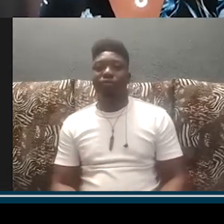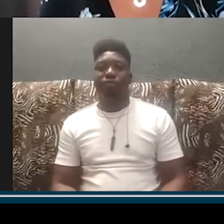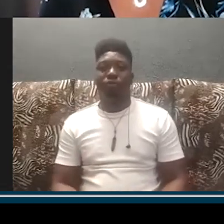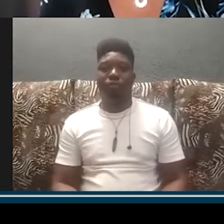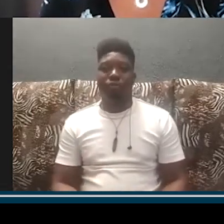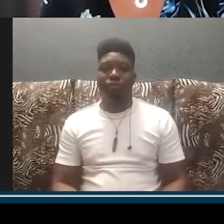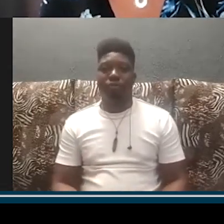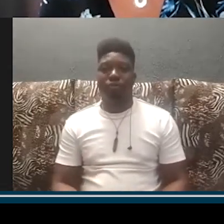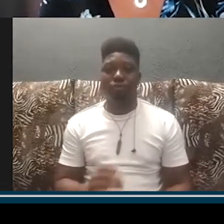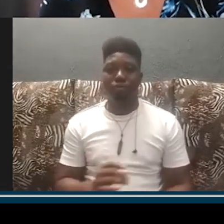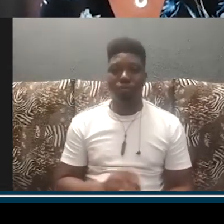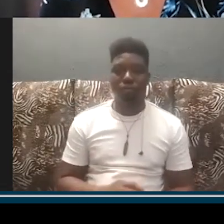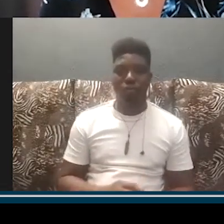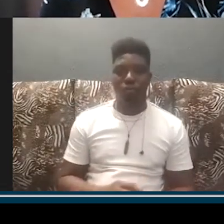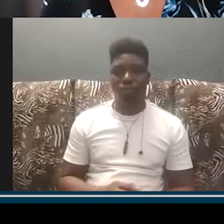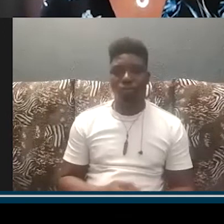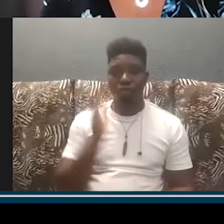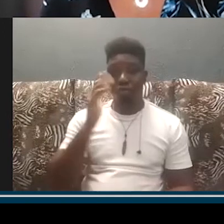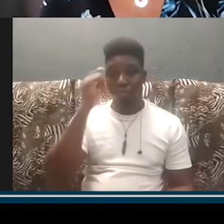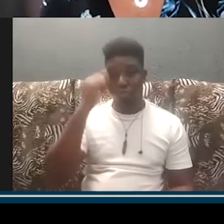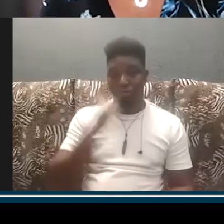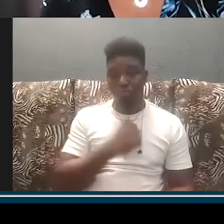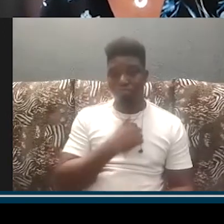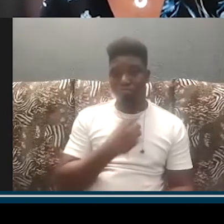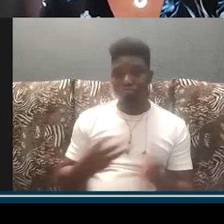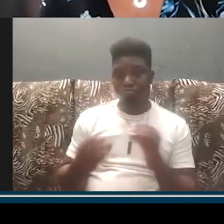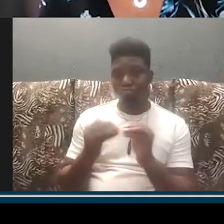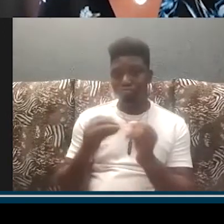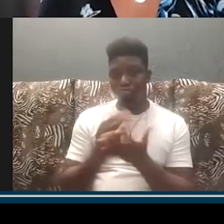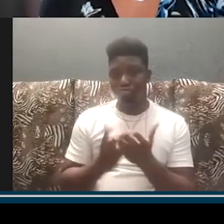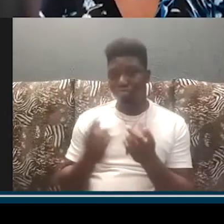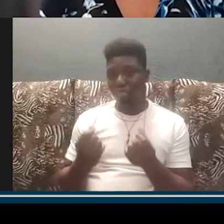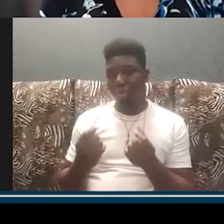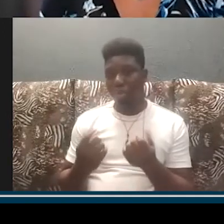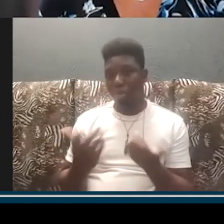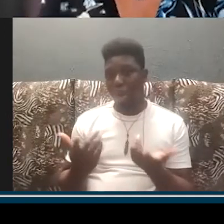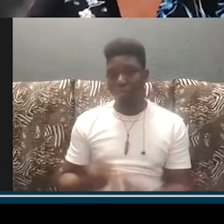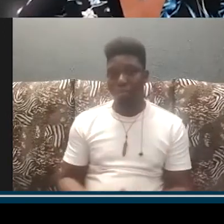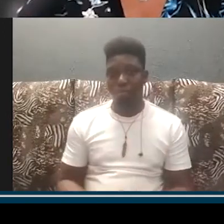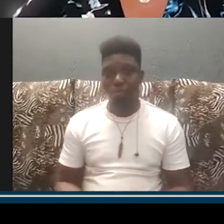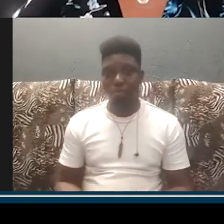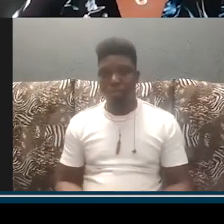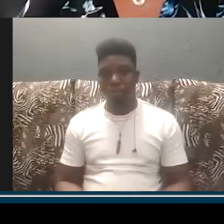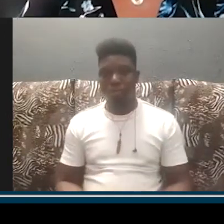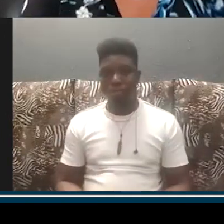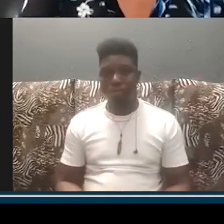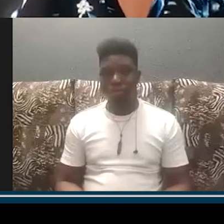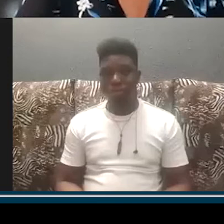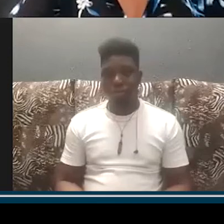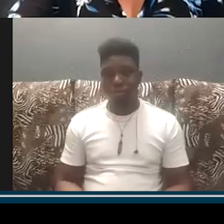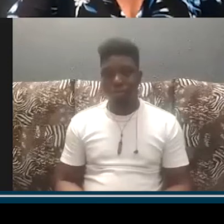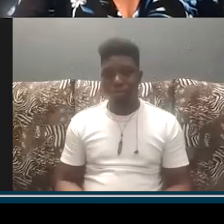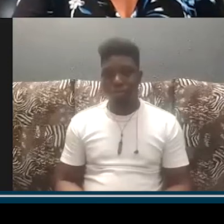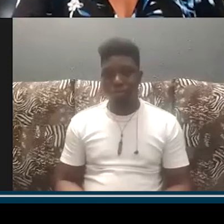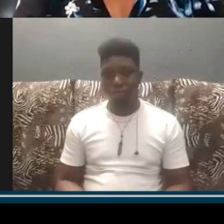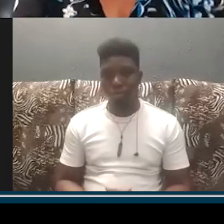Yes, please. Well, first, I want to say hi to Janet, because Neely and I both know that Janet keeps Neely afloat. So that's number